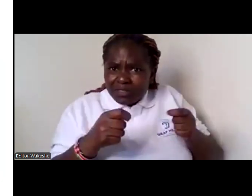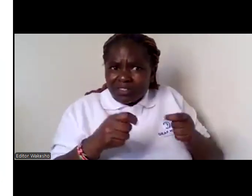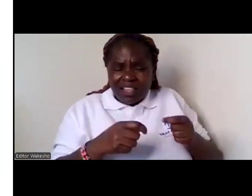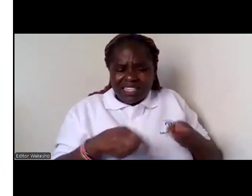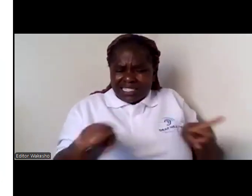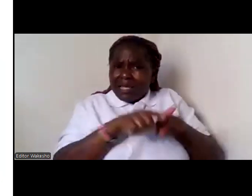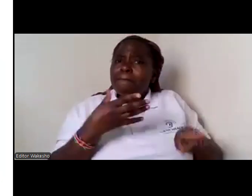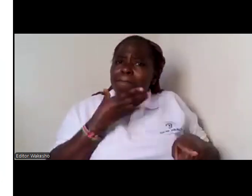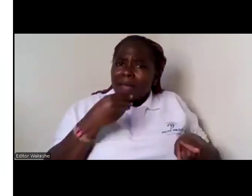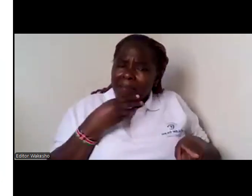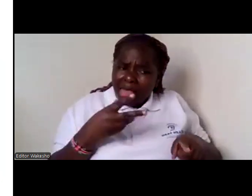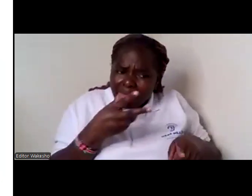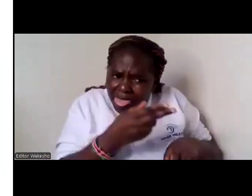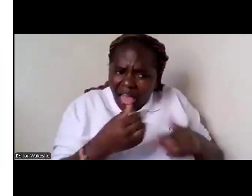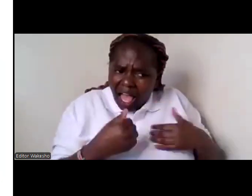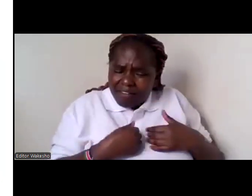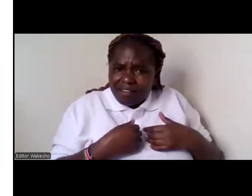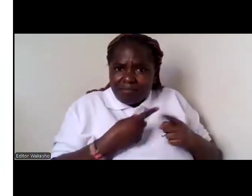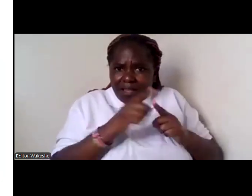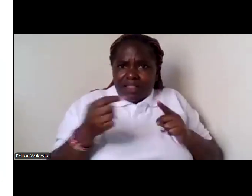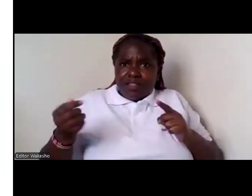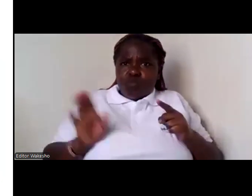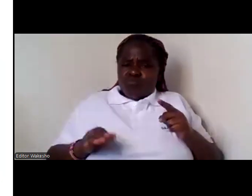vasectomy, but the wife gets pregnant.